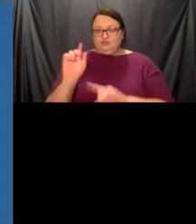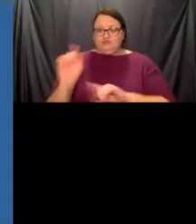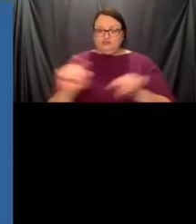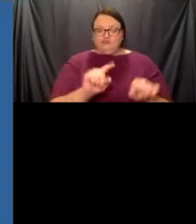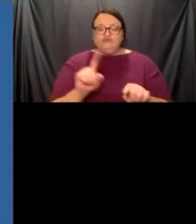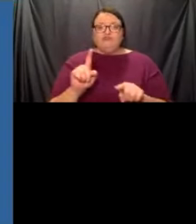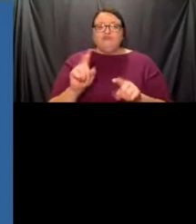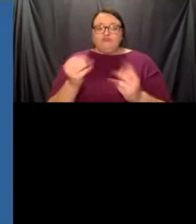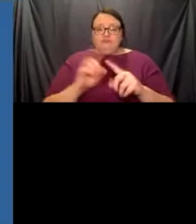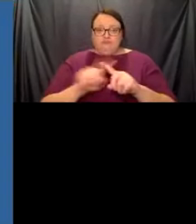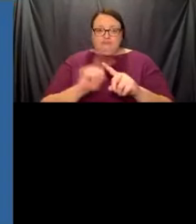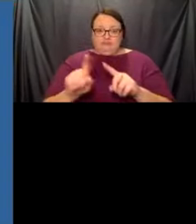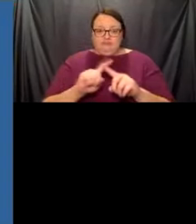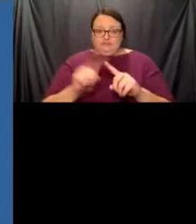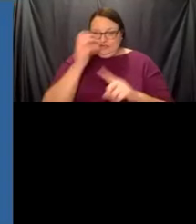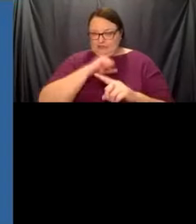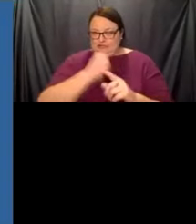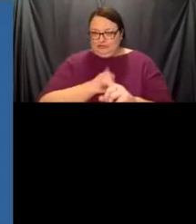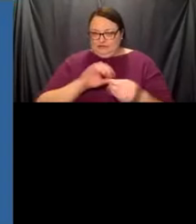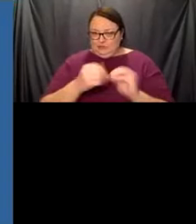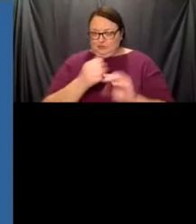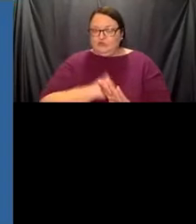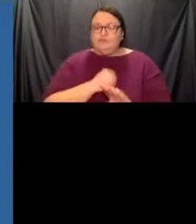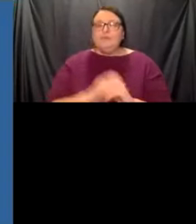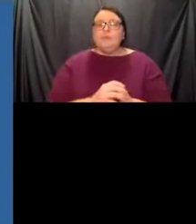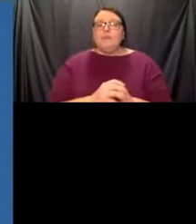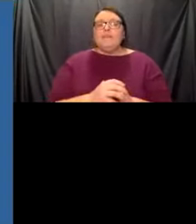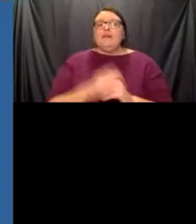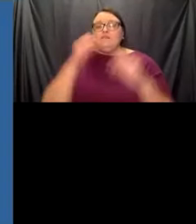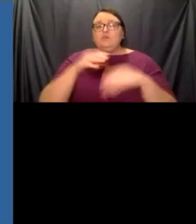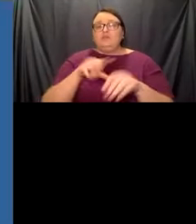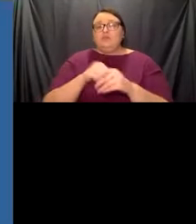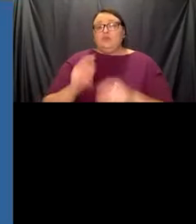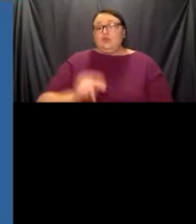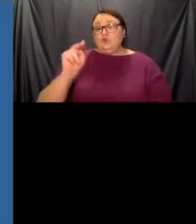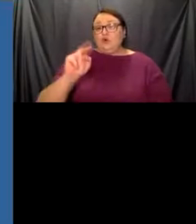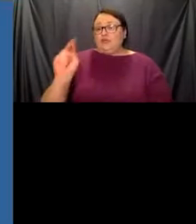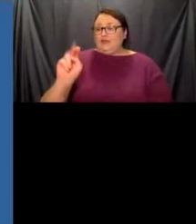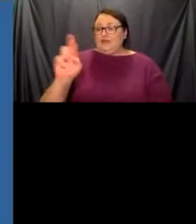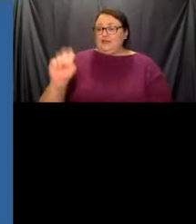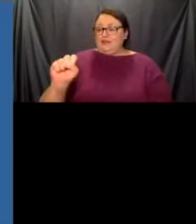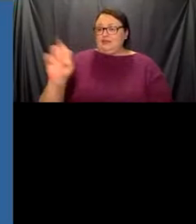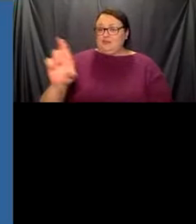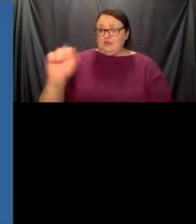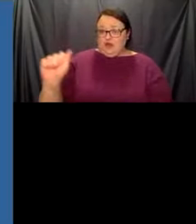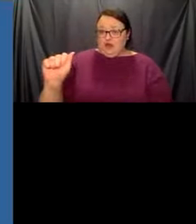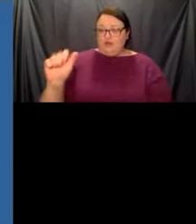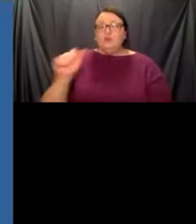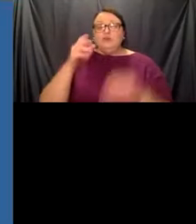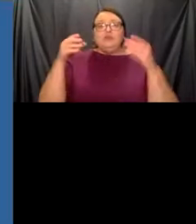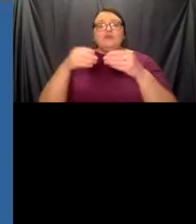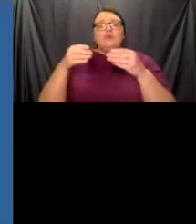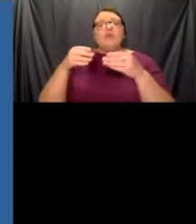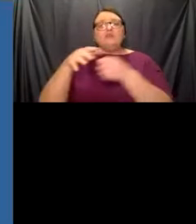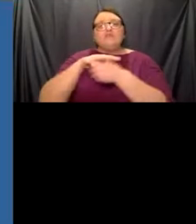The code enforcement officer is focused in the North NRSA so that we can target the area of town